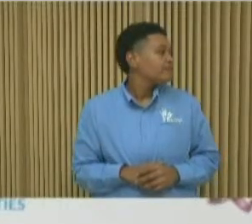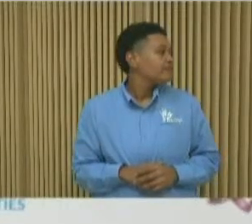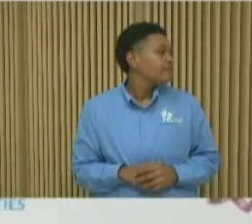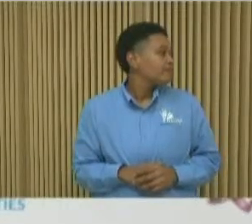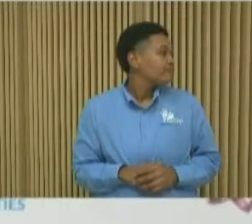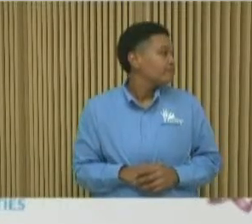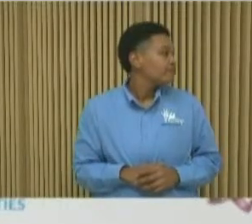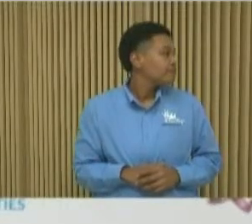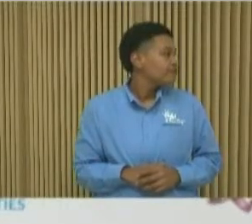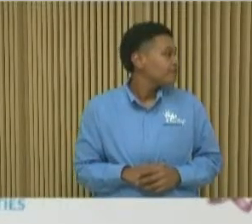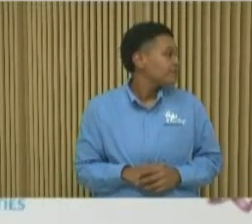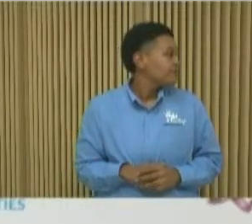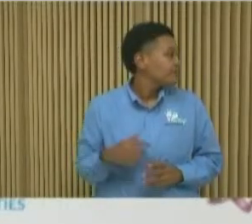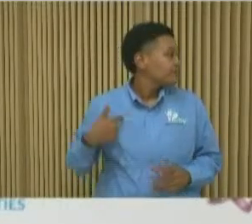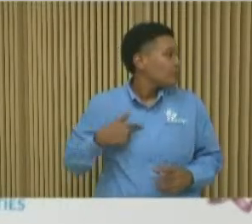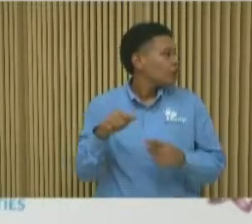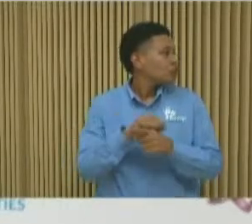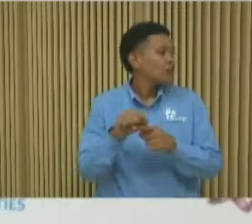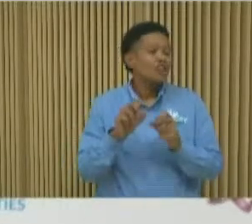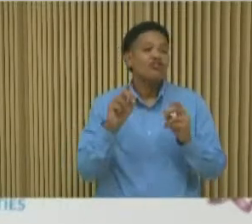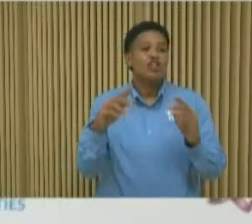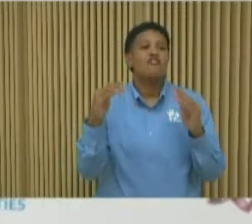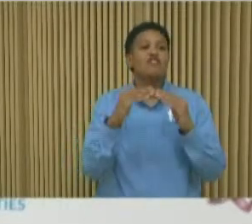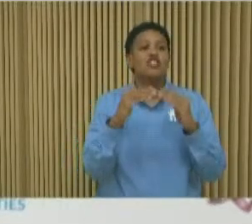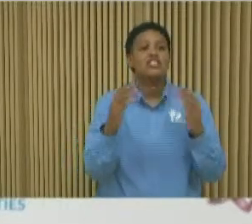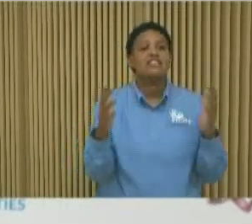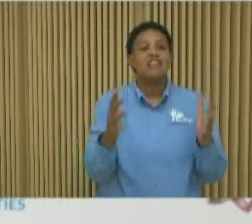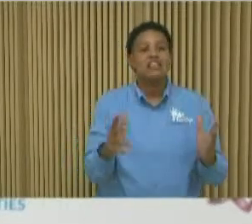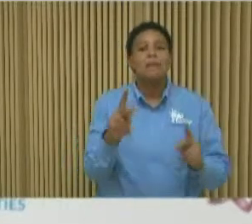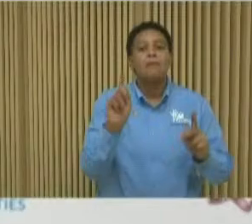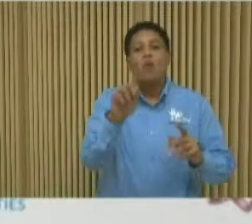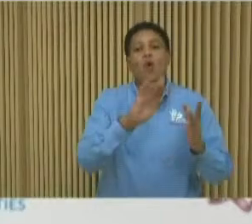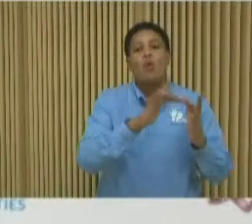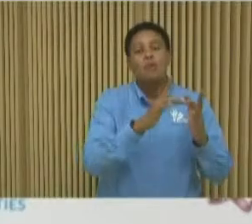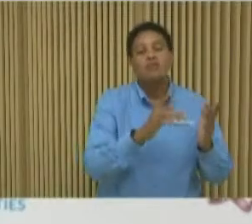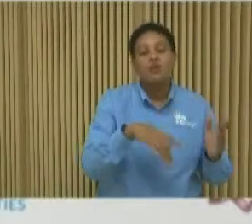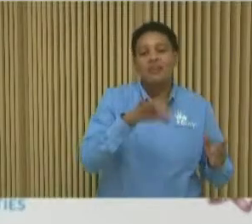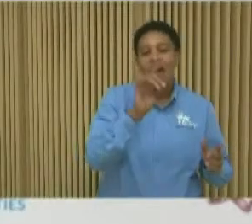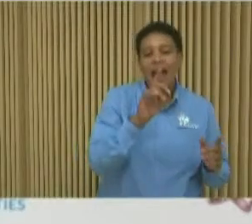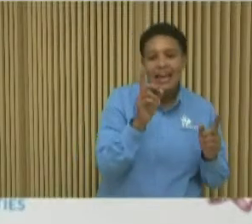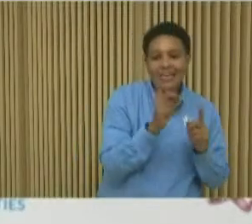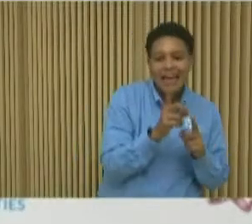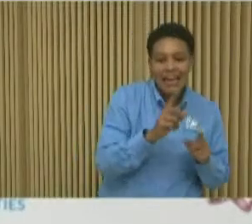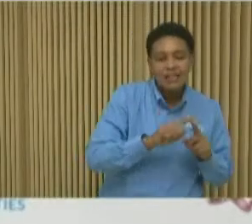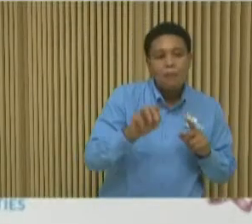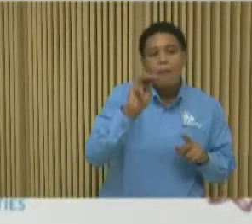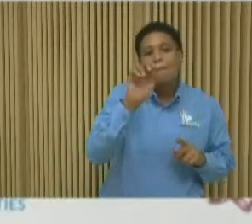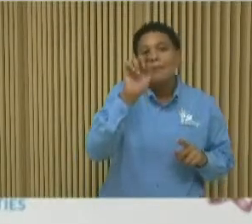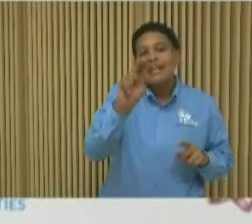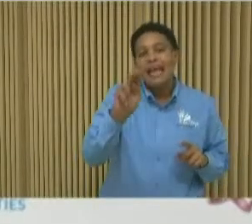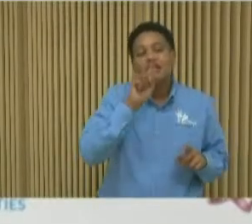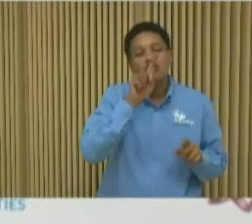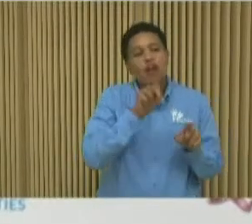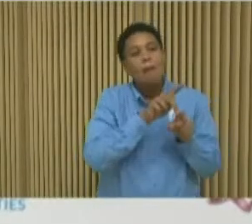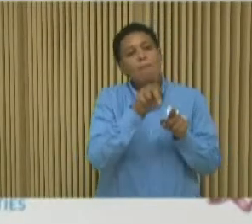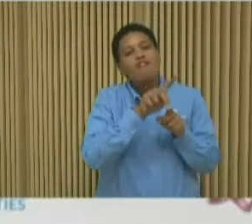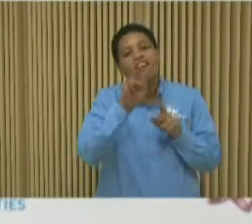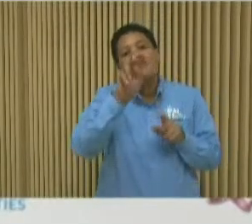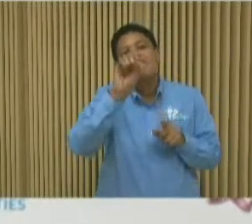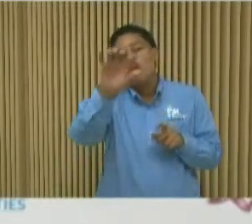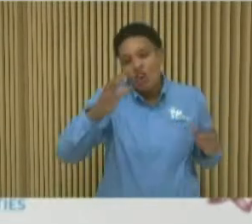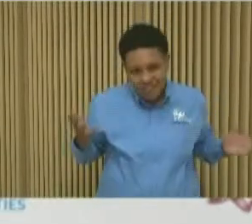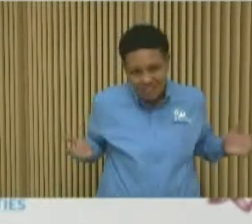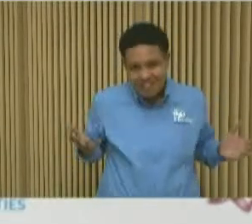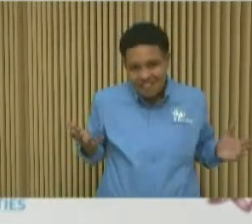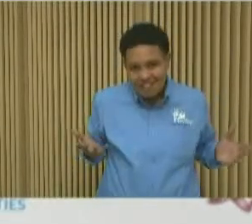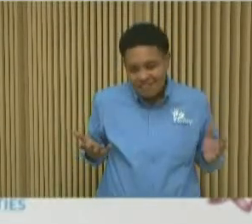facilitators, and people can go on the website to find the dates, but mediation is a professional vocation. So